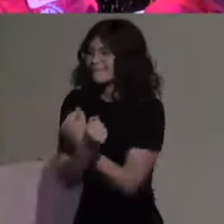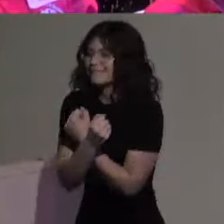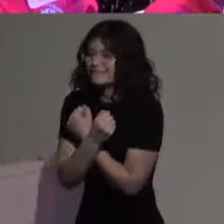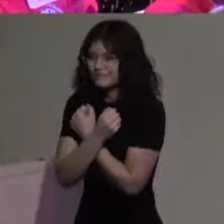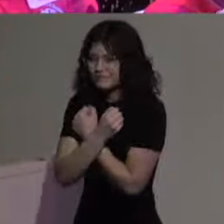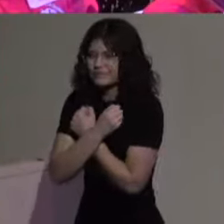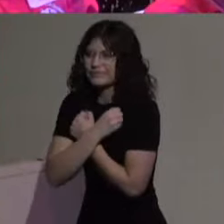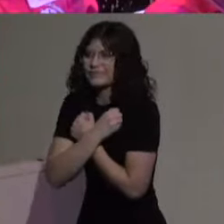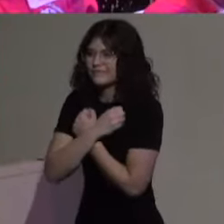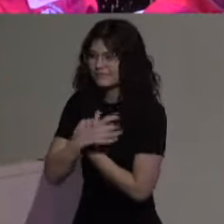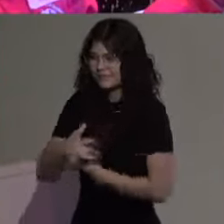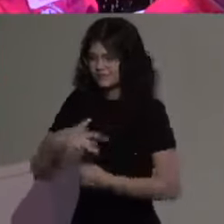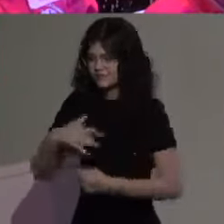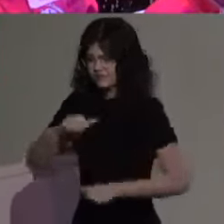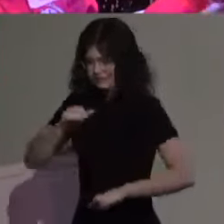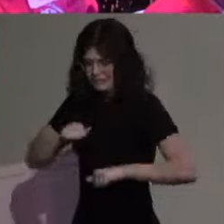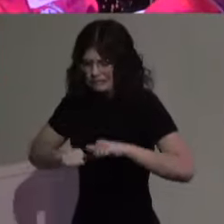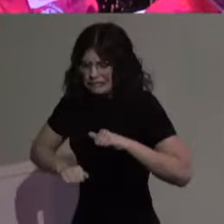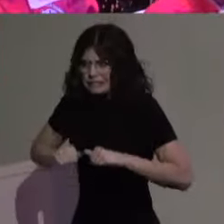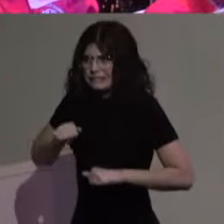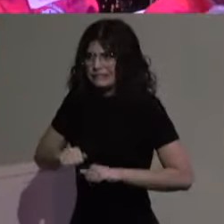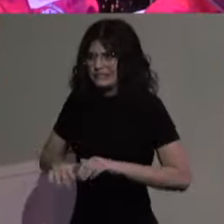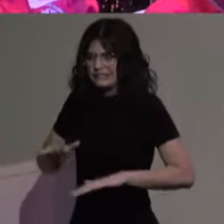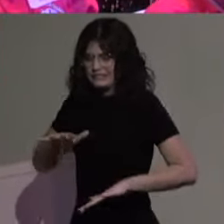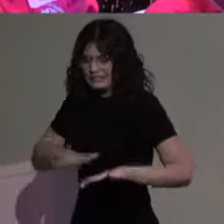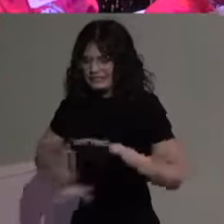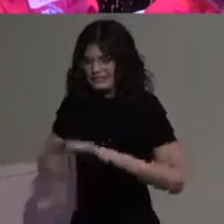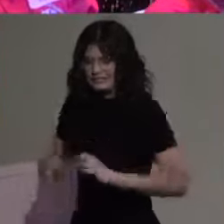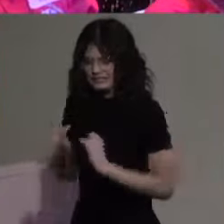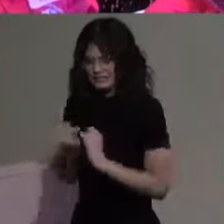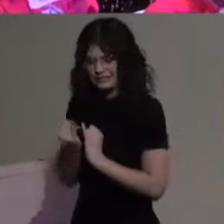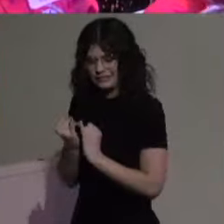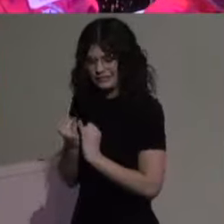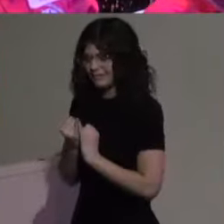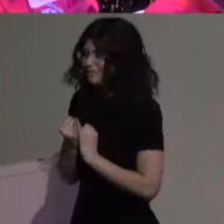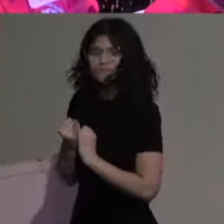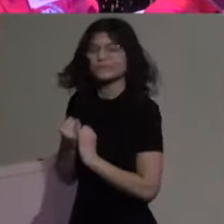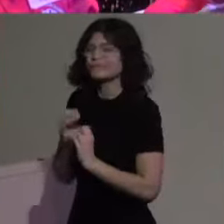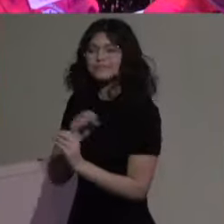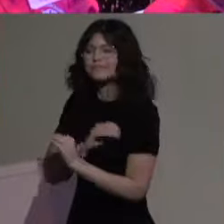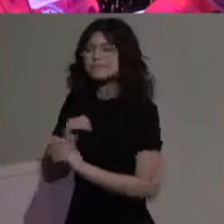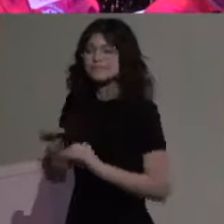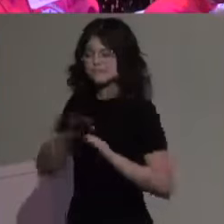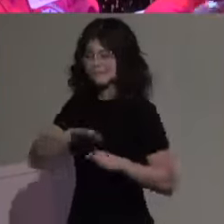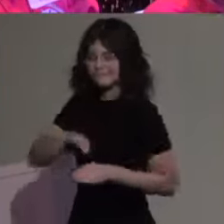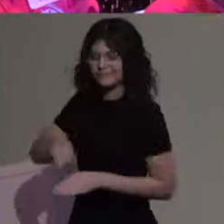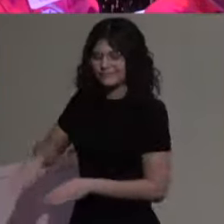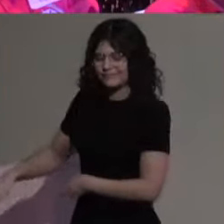Thank you.